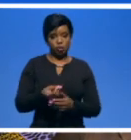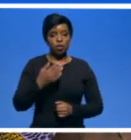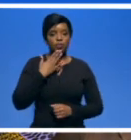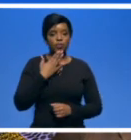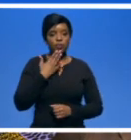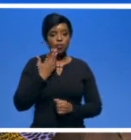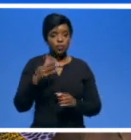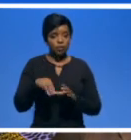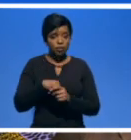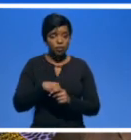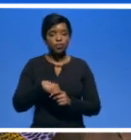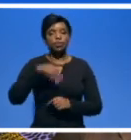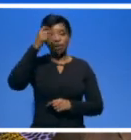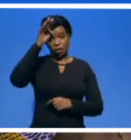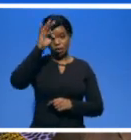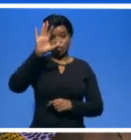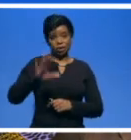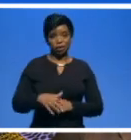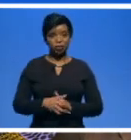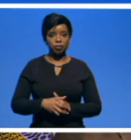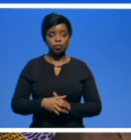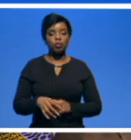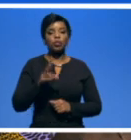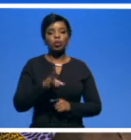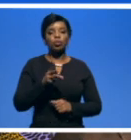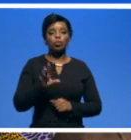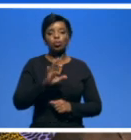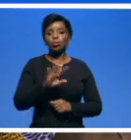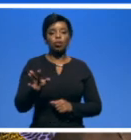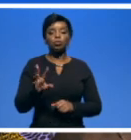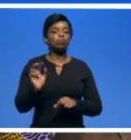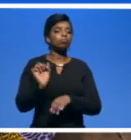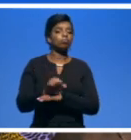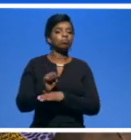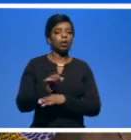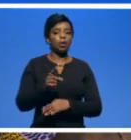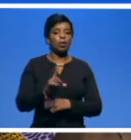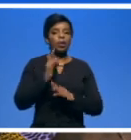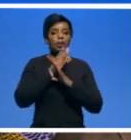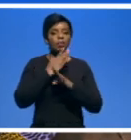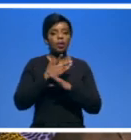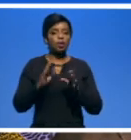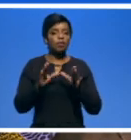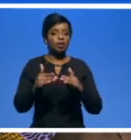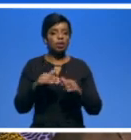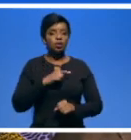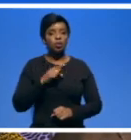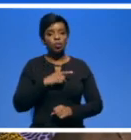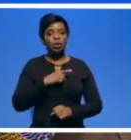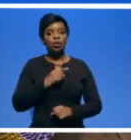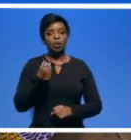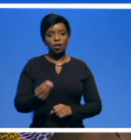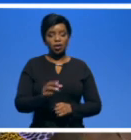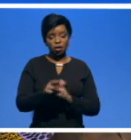government. And without also overlooking the private sector, because they have a role as well to play